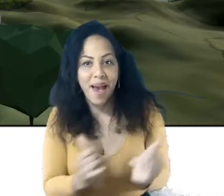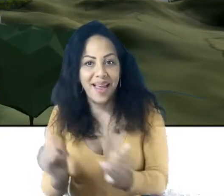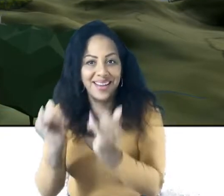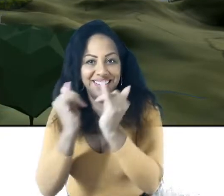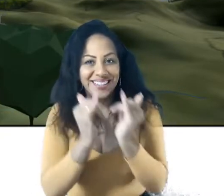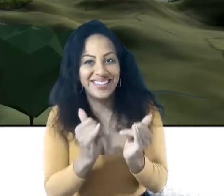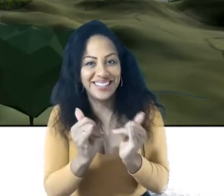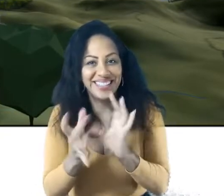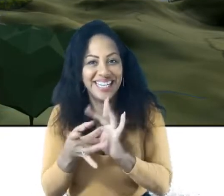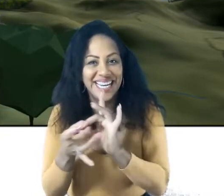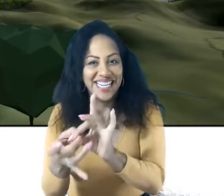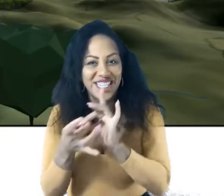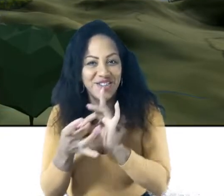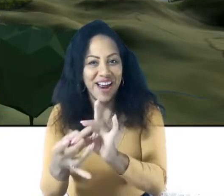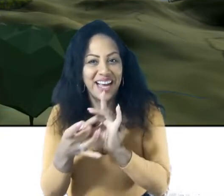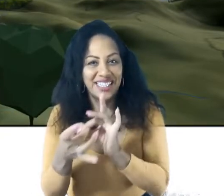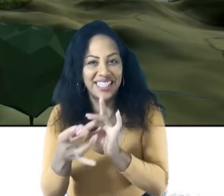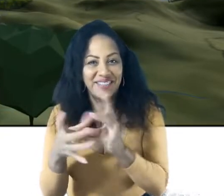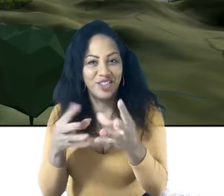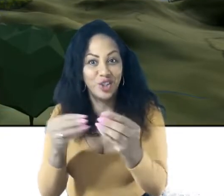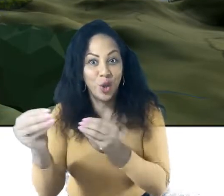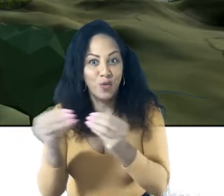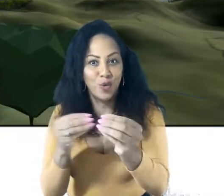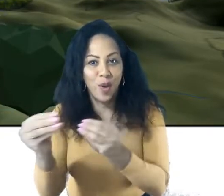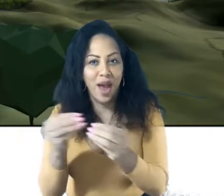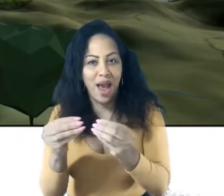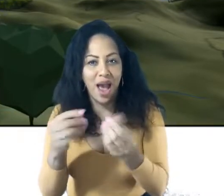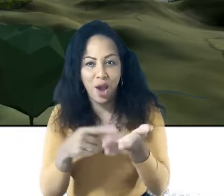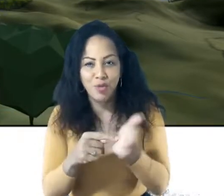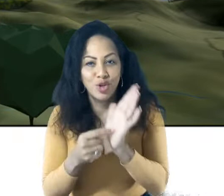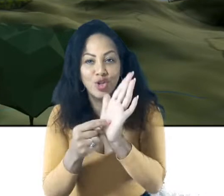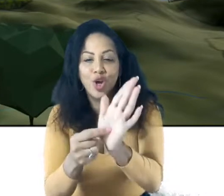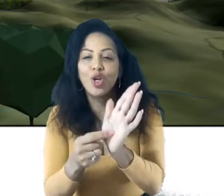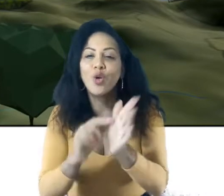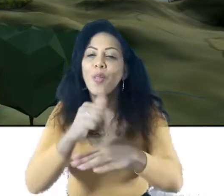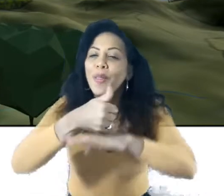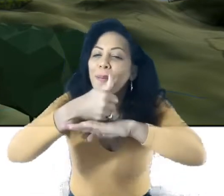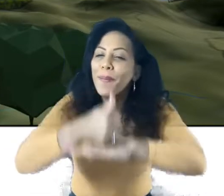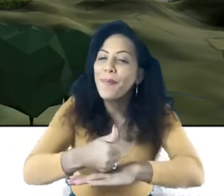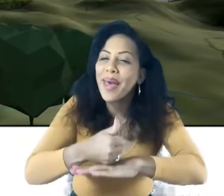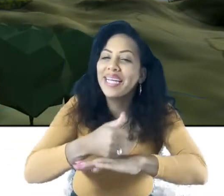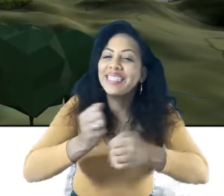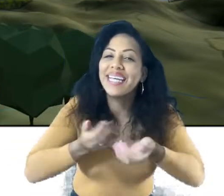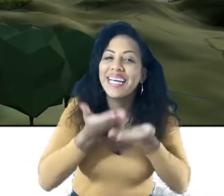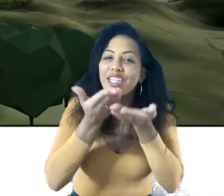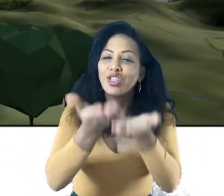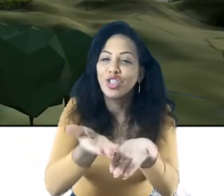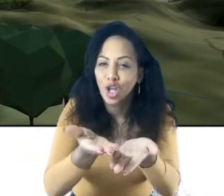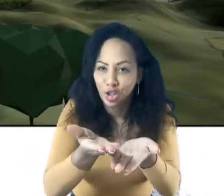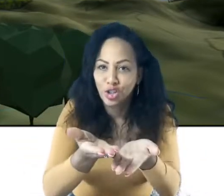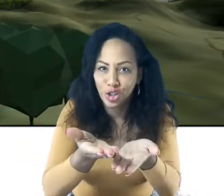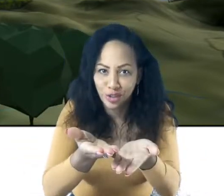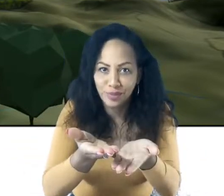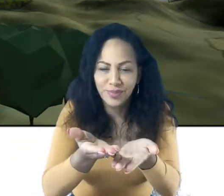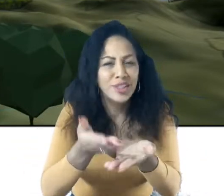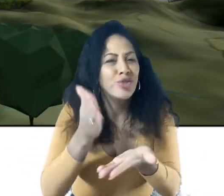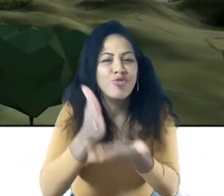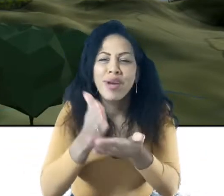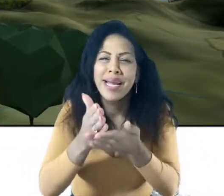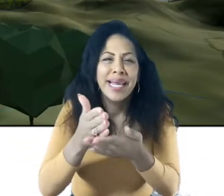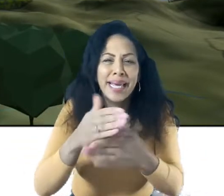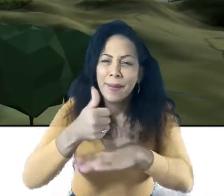the basic intro and how it functions. So it's in very early stages, so you'll see in a